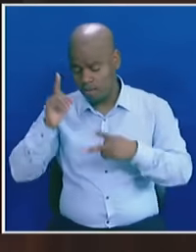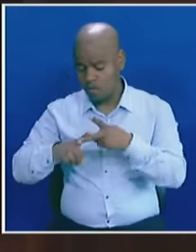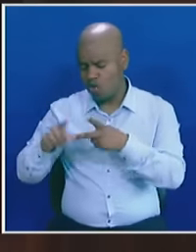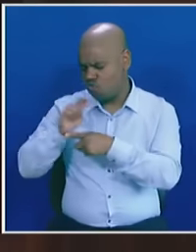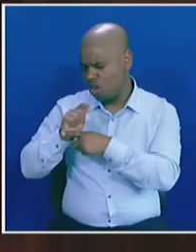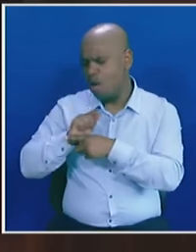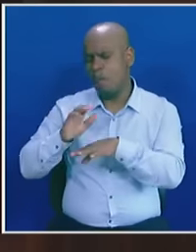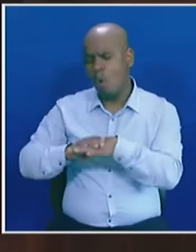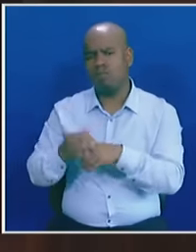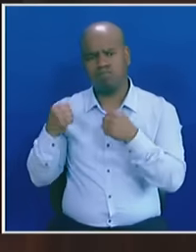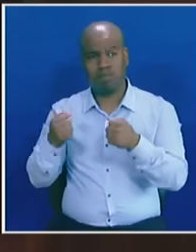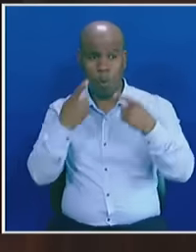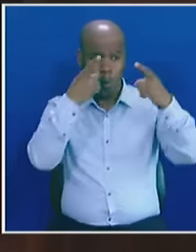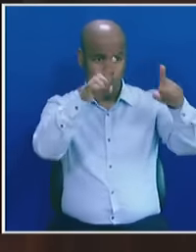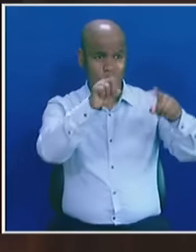the Russians,